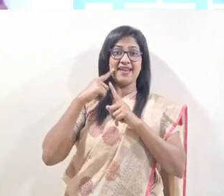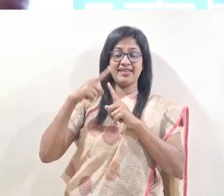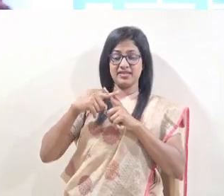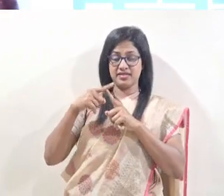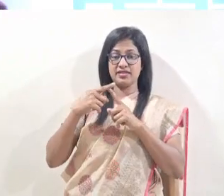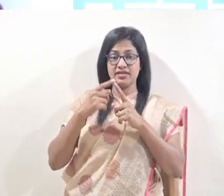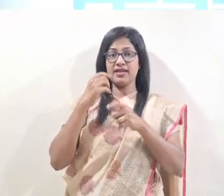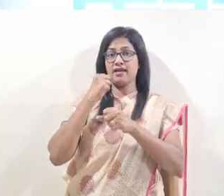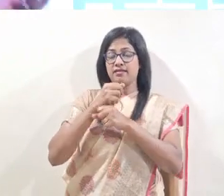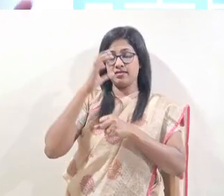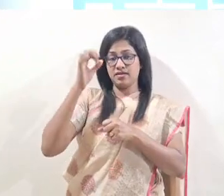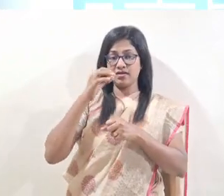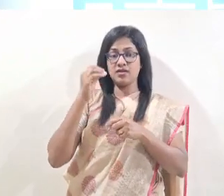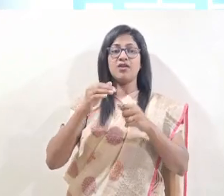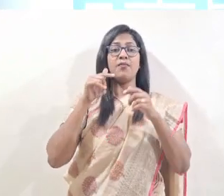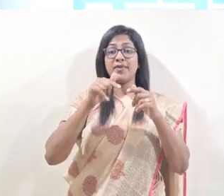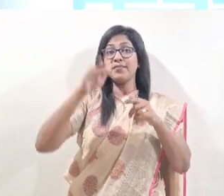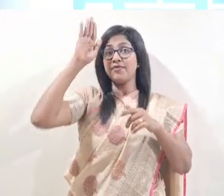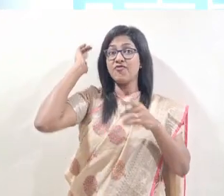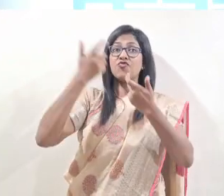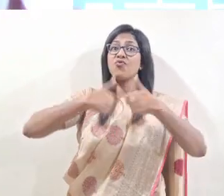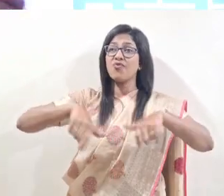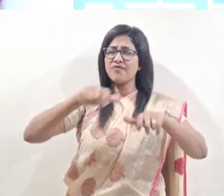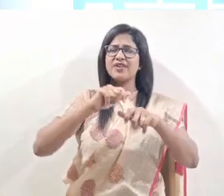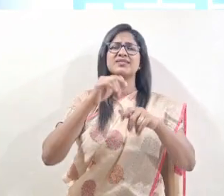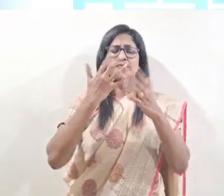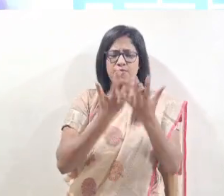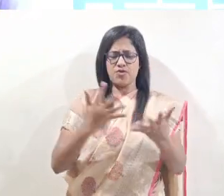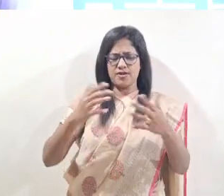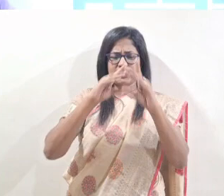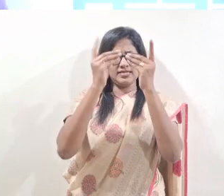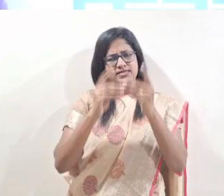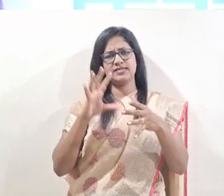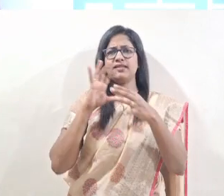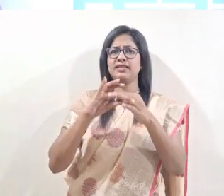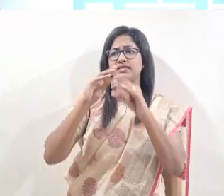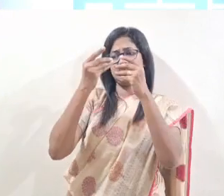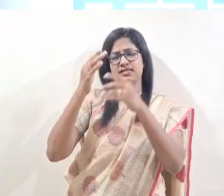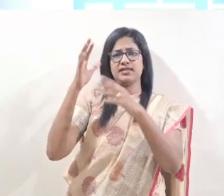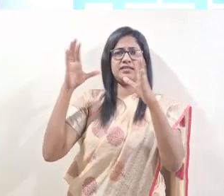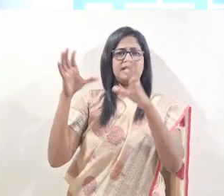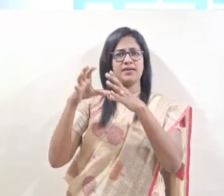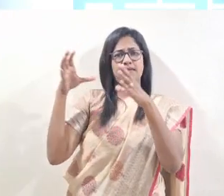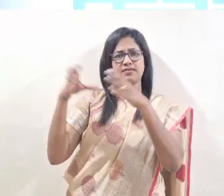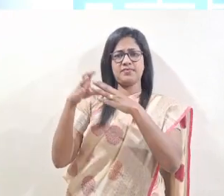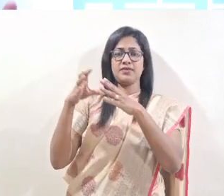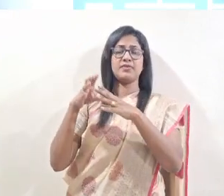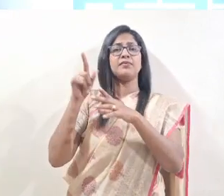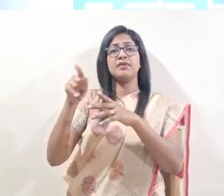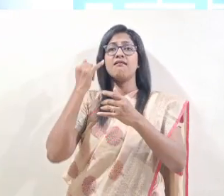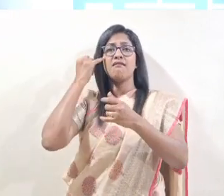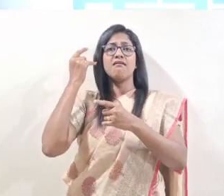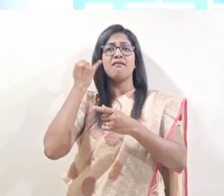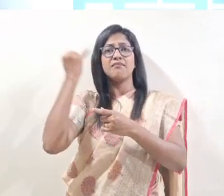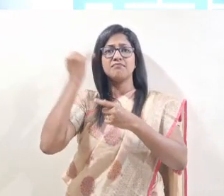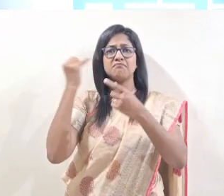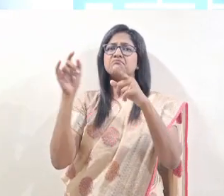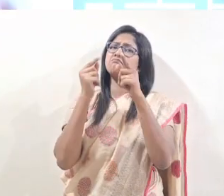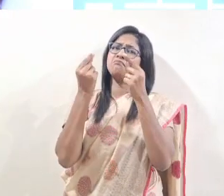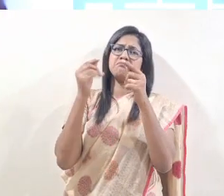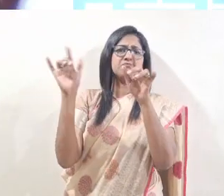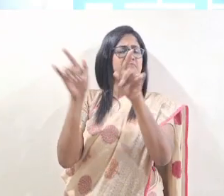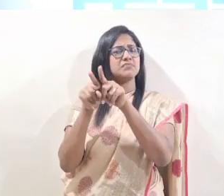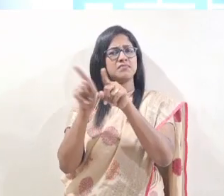more oriented towards product design being done by a design department. But the ideas there were also similar.